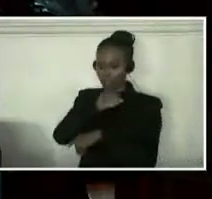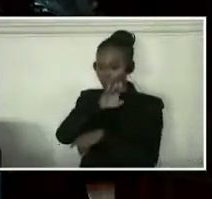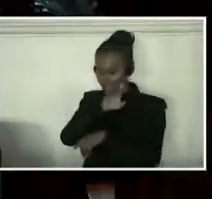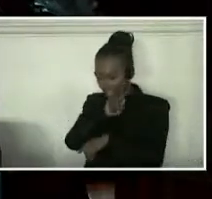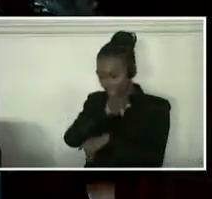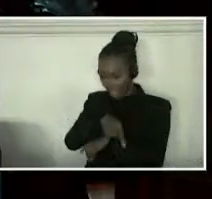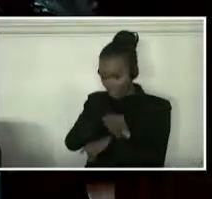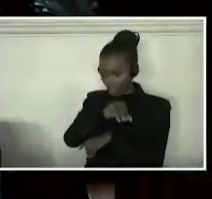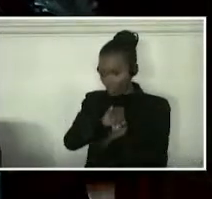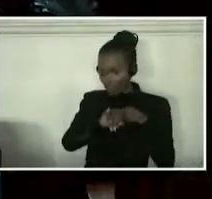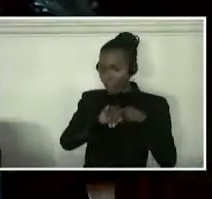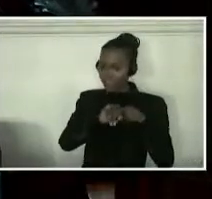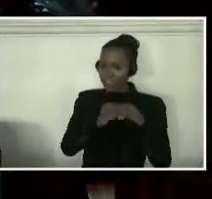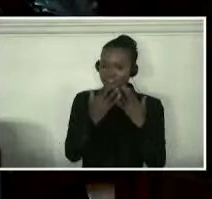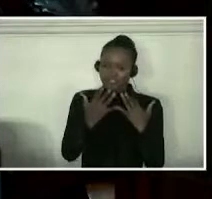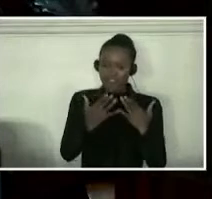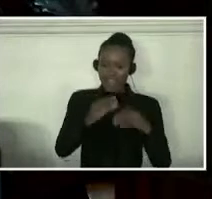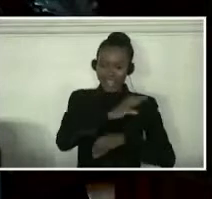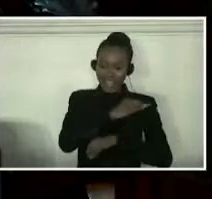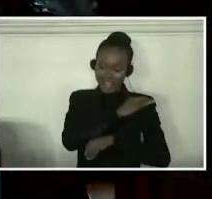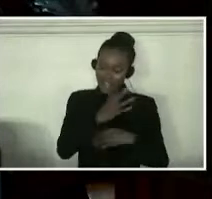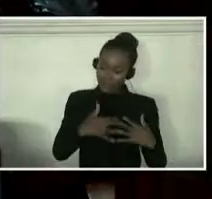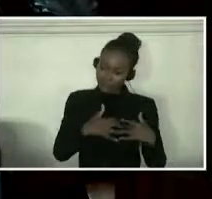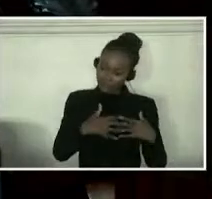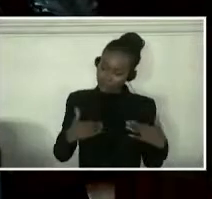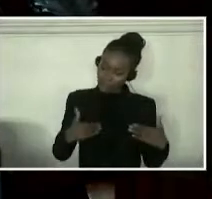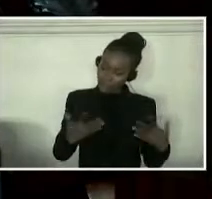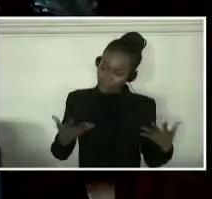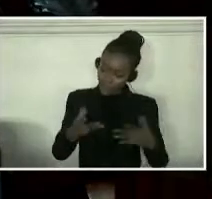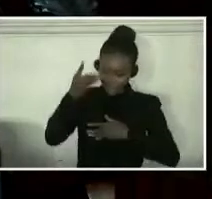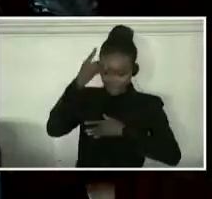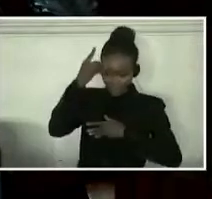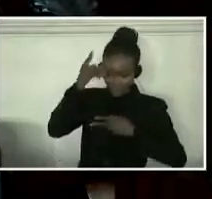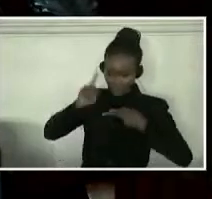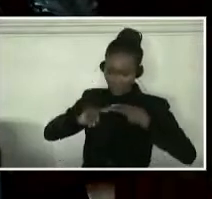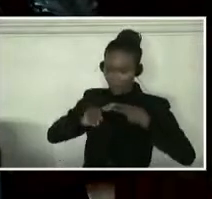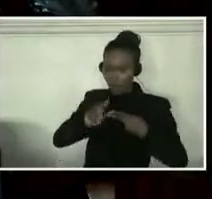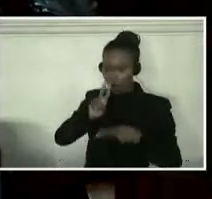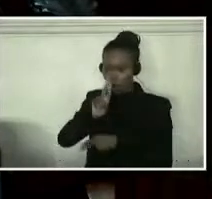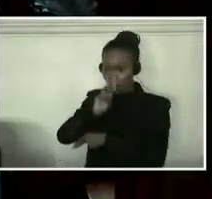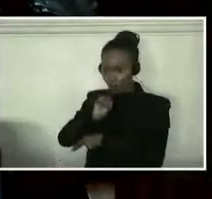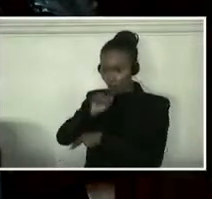and suzuka setting witnessing implemented super honesty